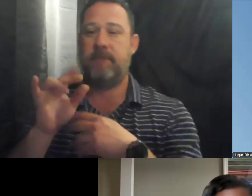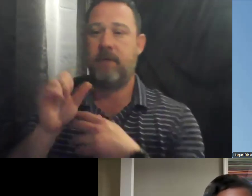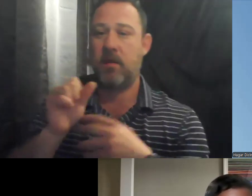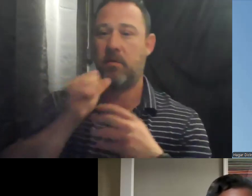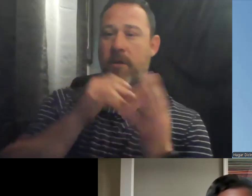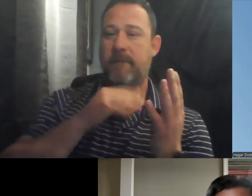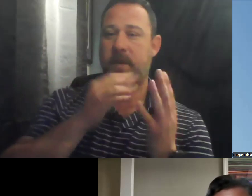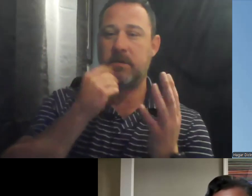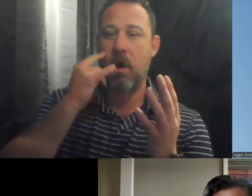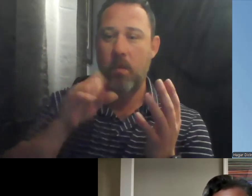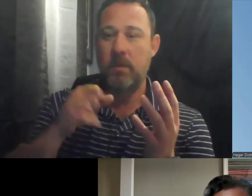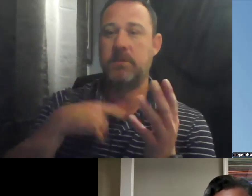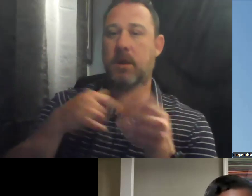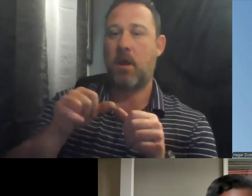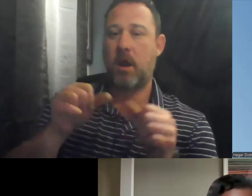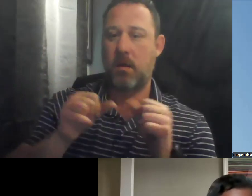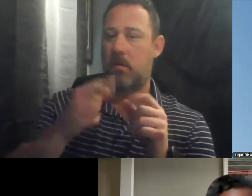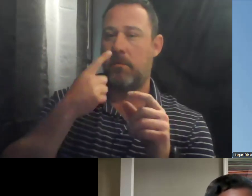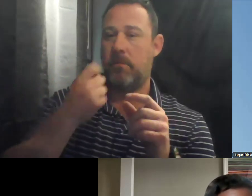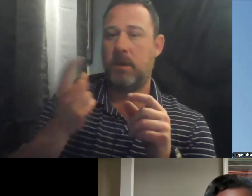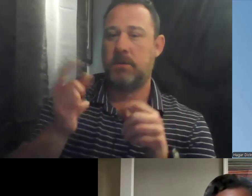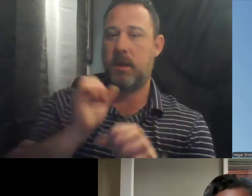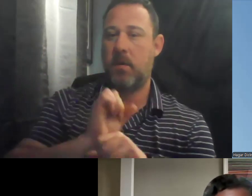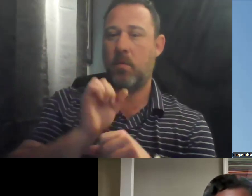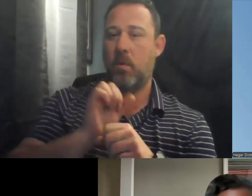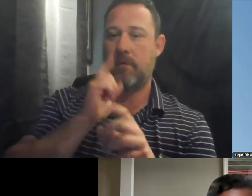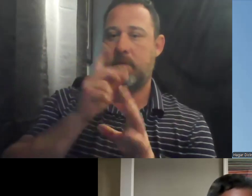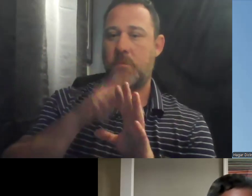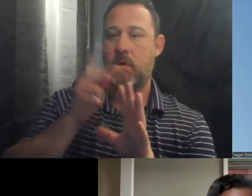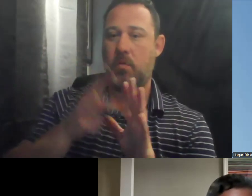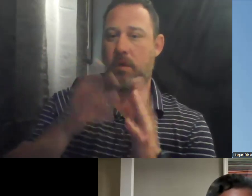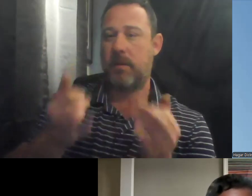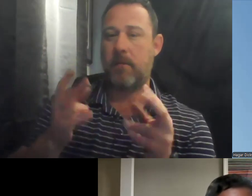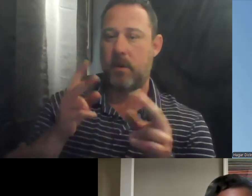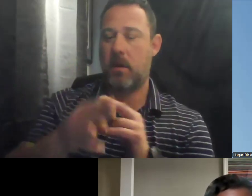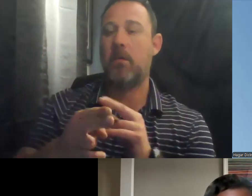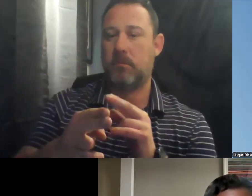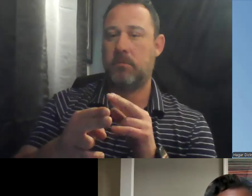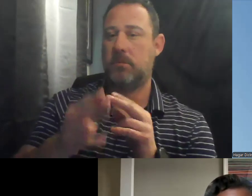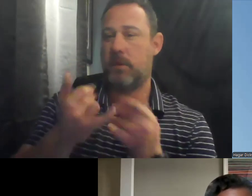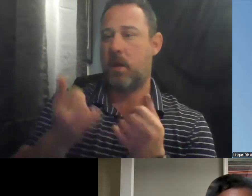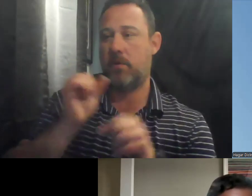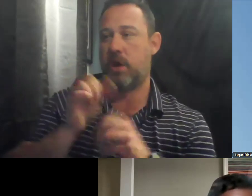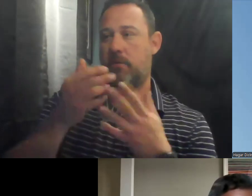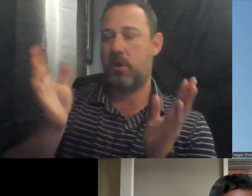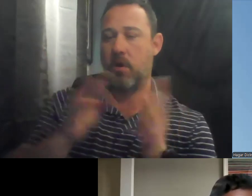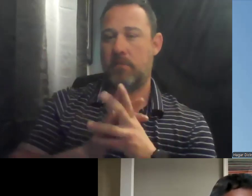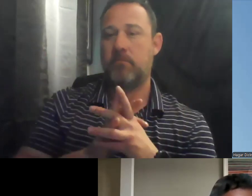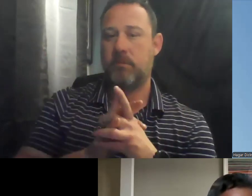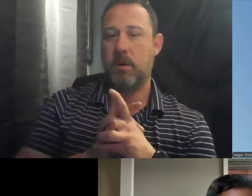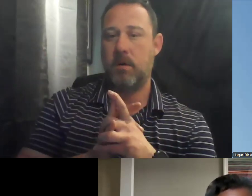facing homelessness in our region because they worked for programs that have now been cut. They're jobless. So